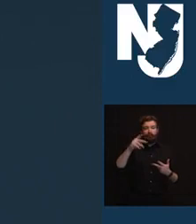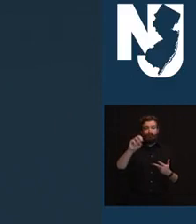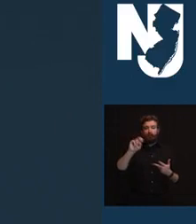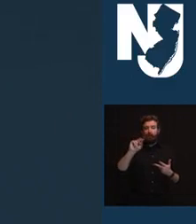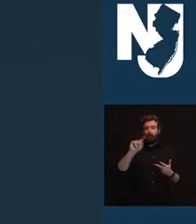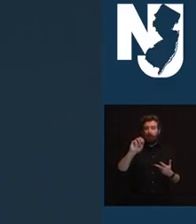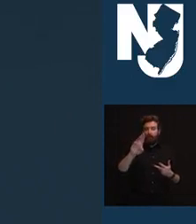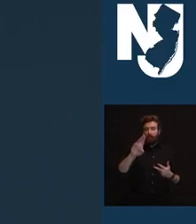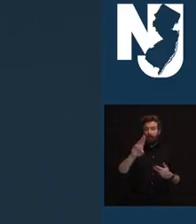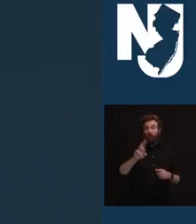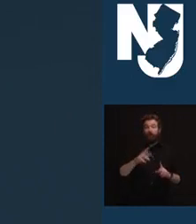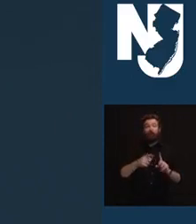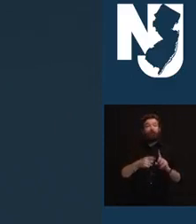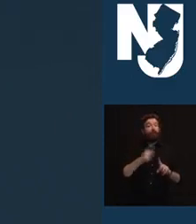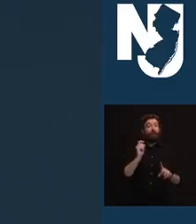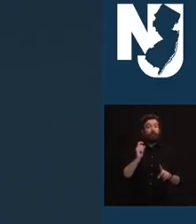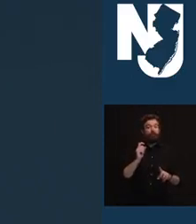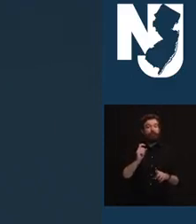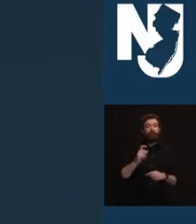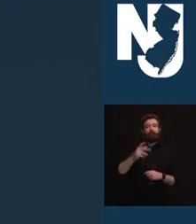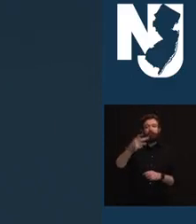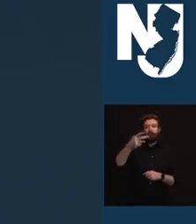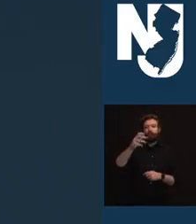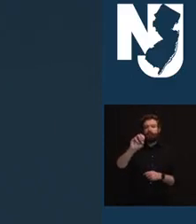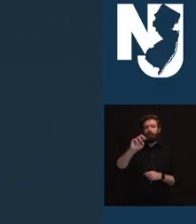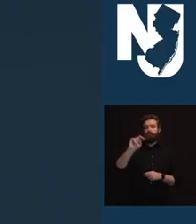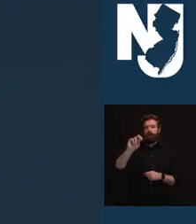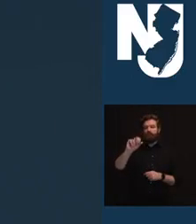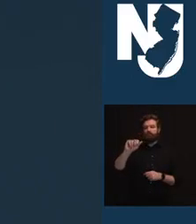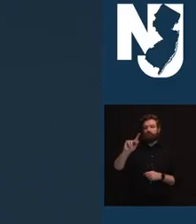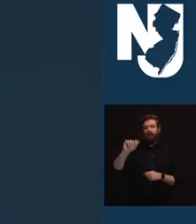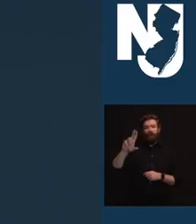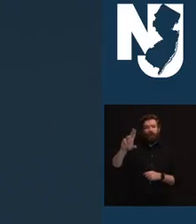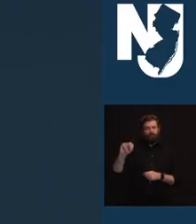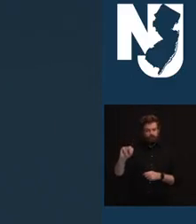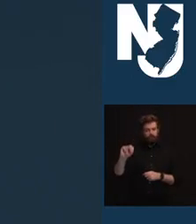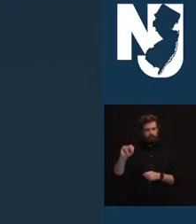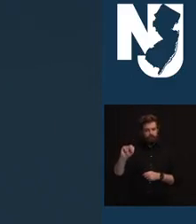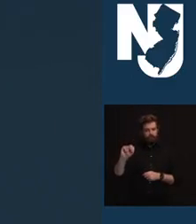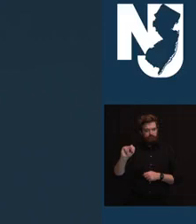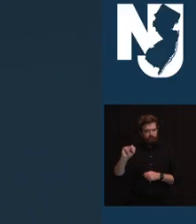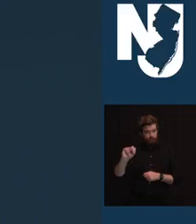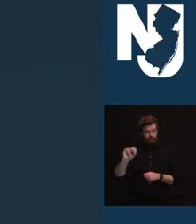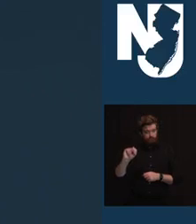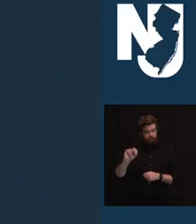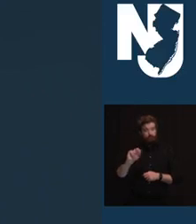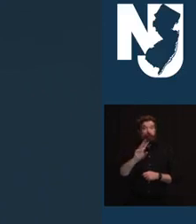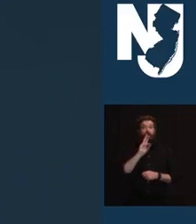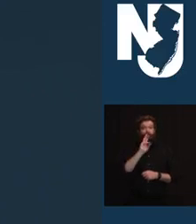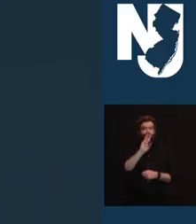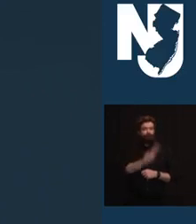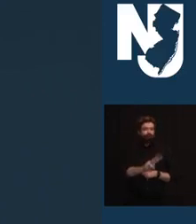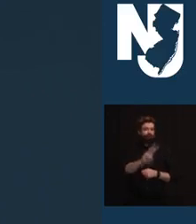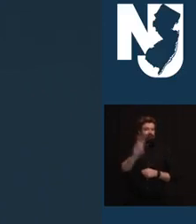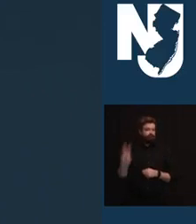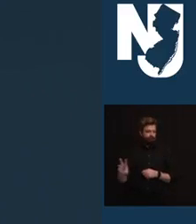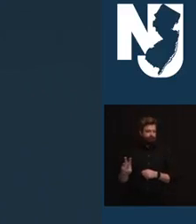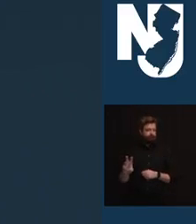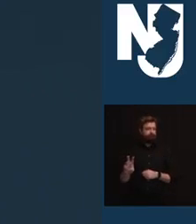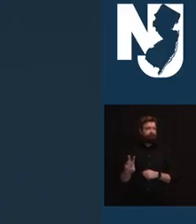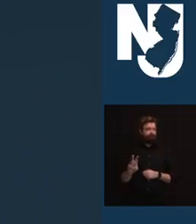past 30 years and a career educator and faith leader. And Doris was just 66 years old. She was a music